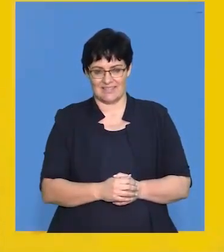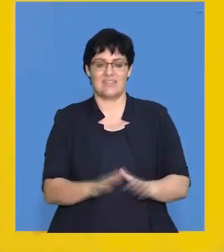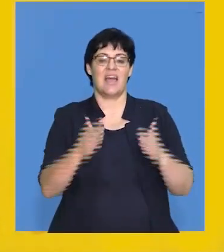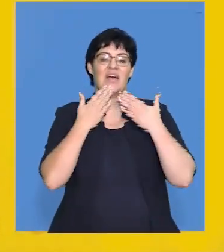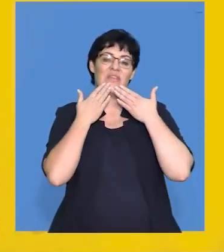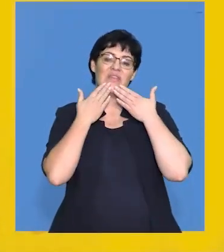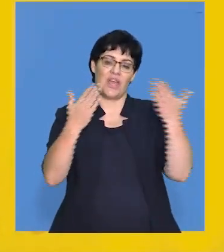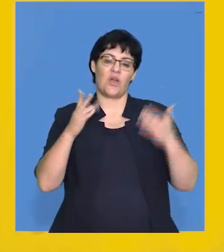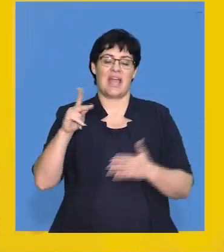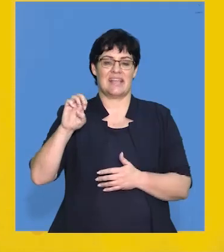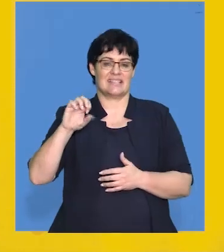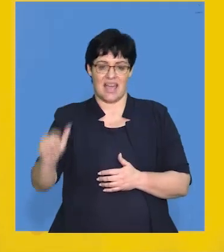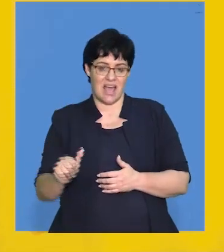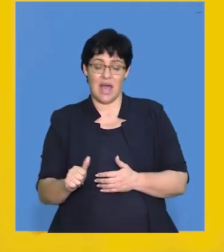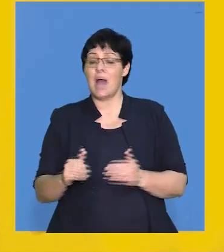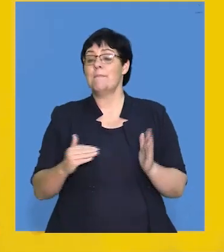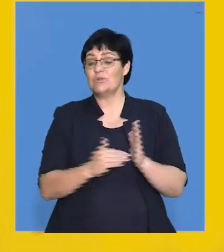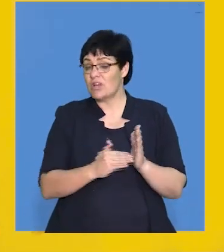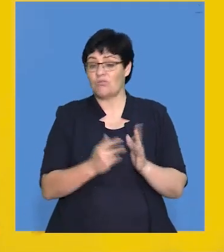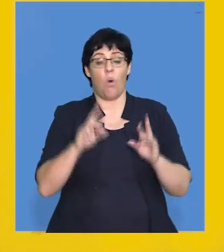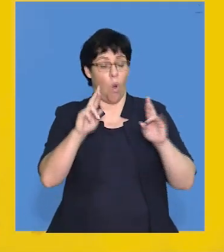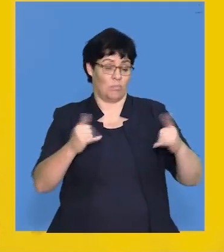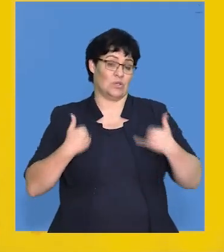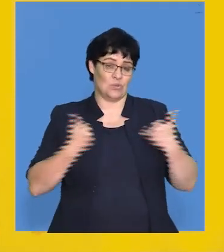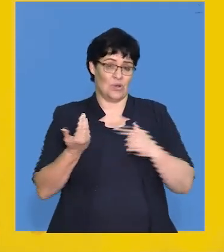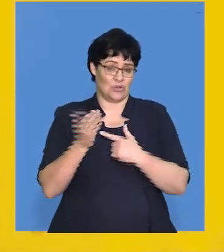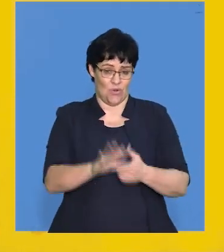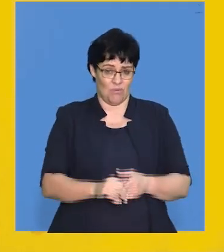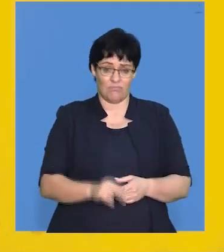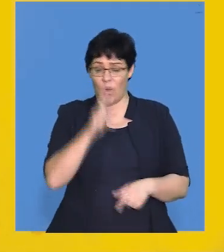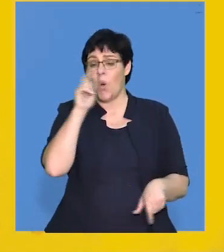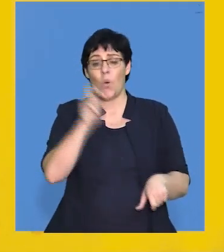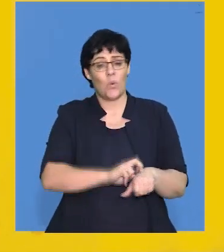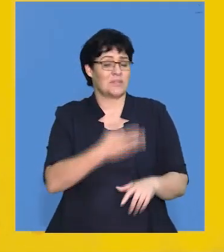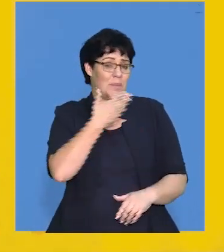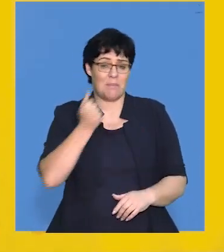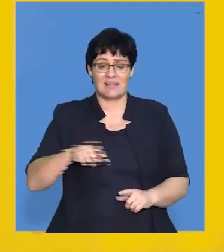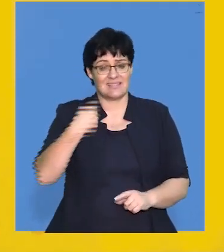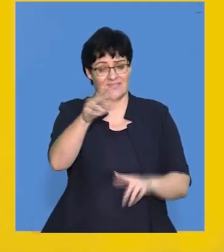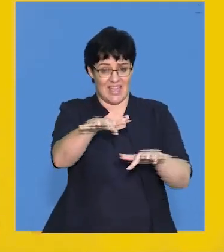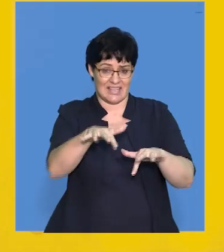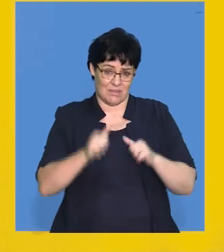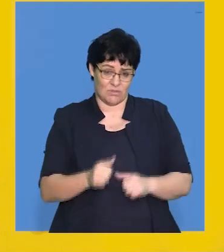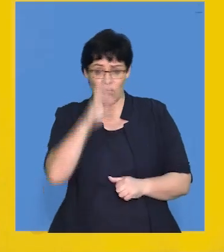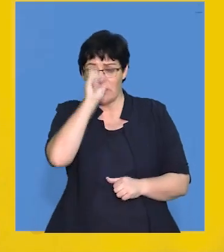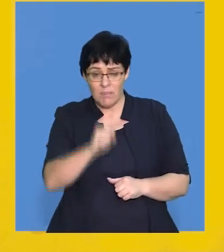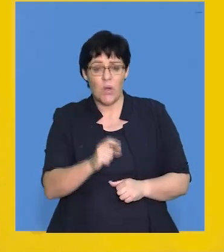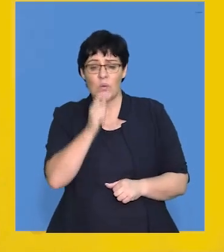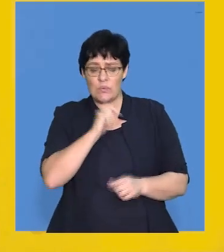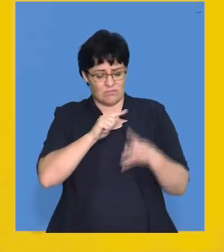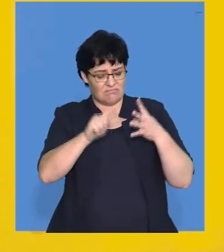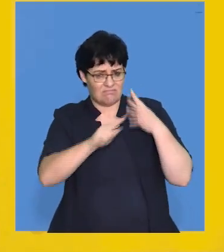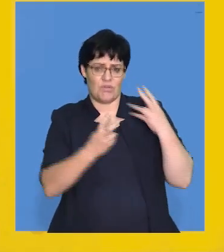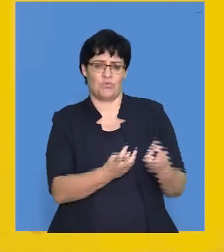Thank you so much, Kisalbaka Matrix. I hope you guys enjoyed the show. We're wishing you everything of the best for the exams, and please remember to use all of